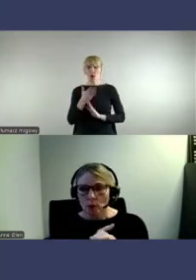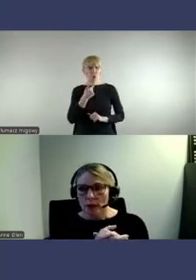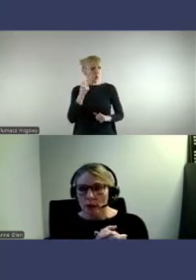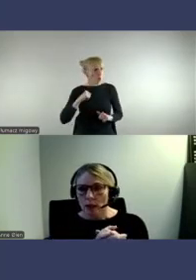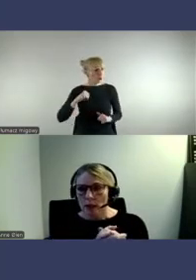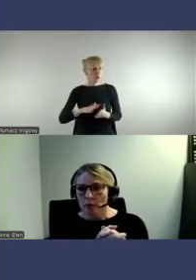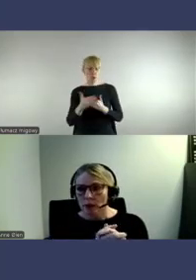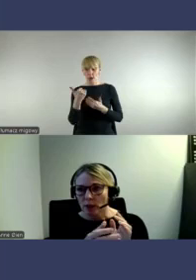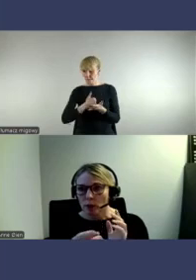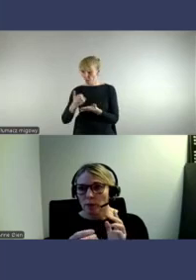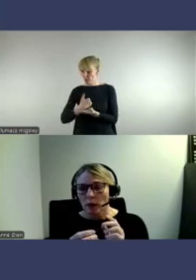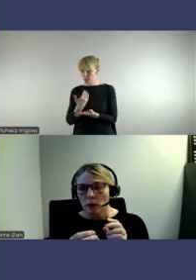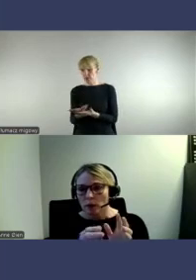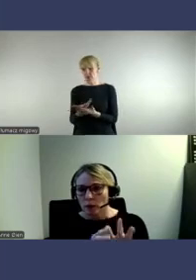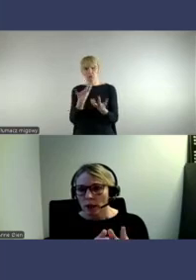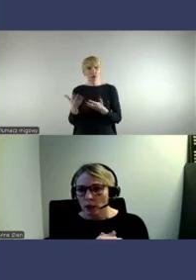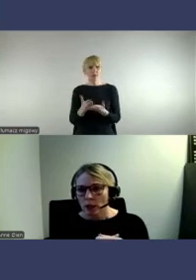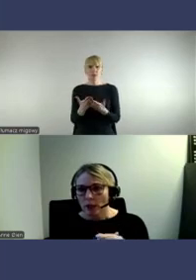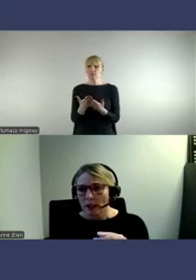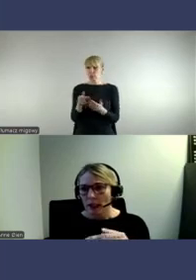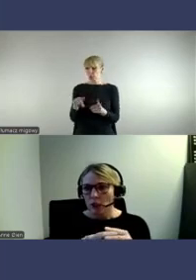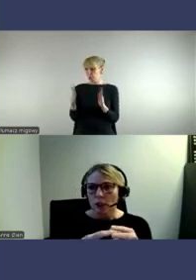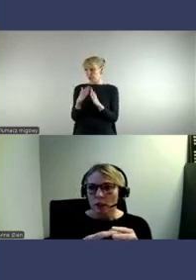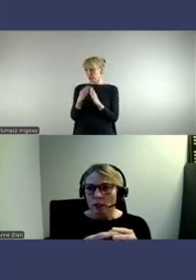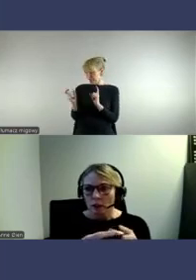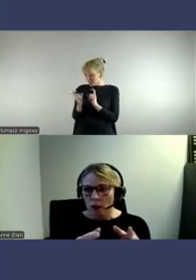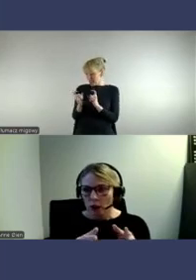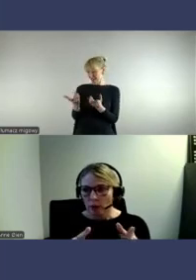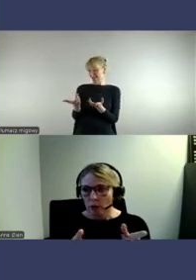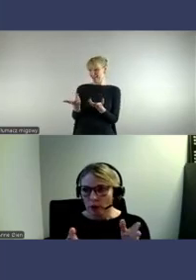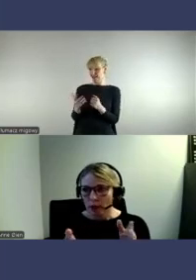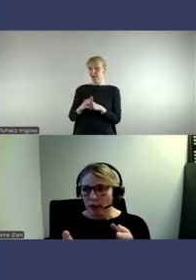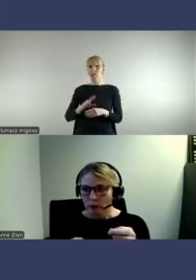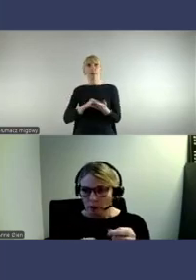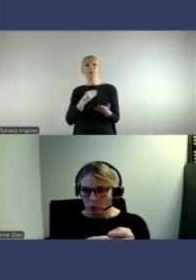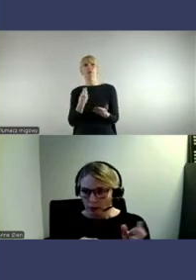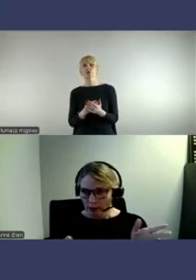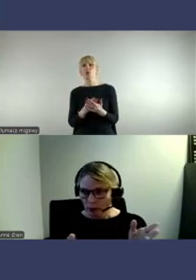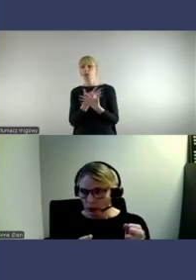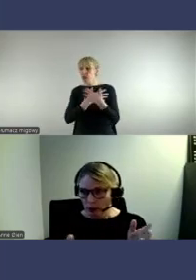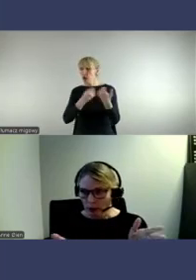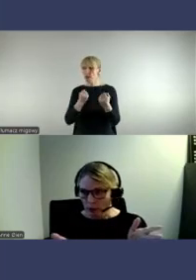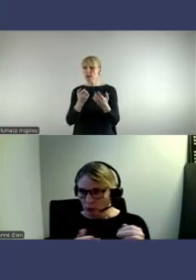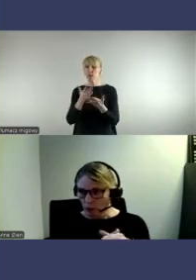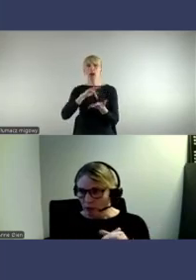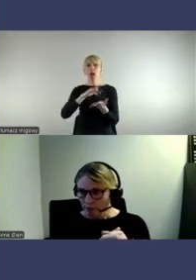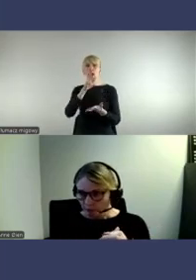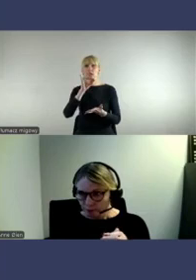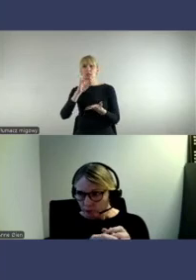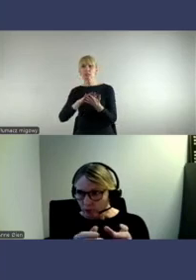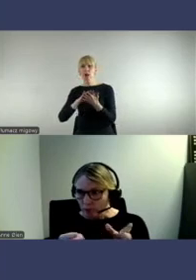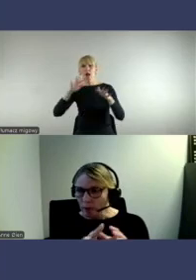to home, basically. And for example, there was a very tragic avalanche in Karlsøy municipality with evacuations and loss of